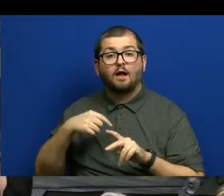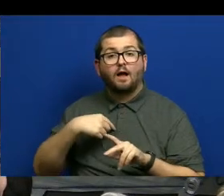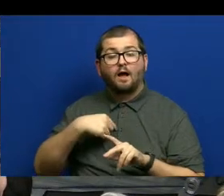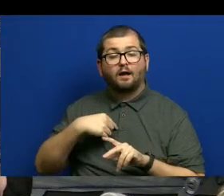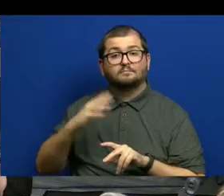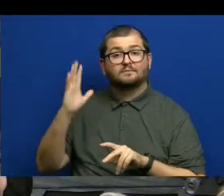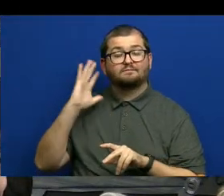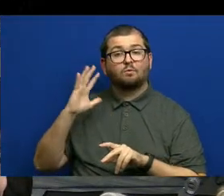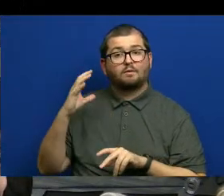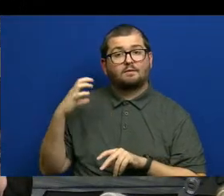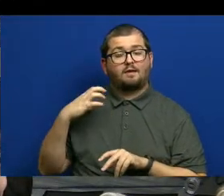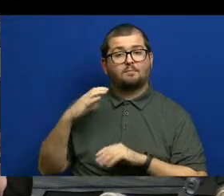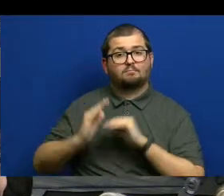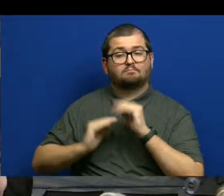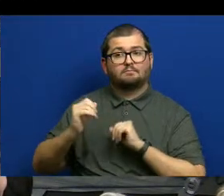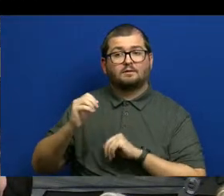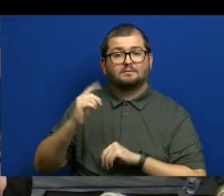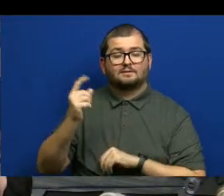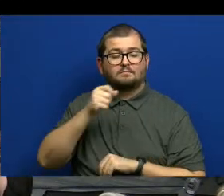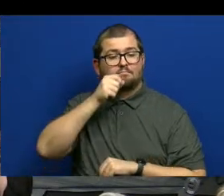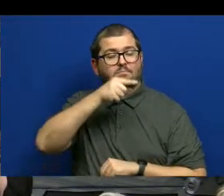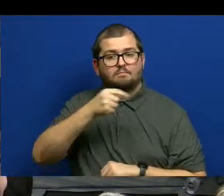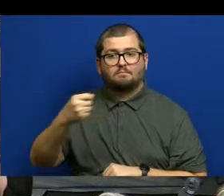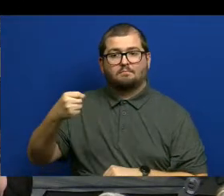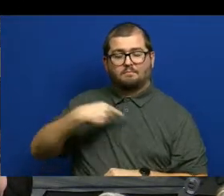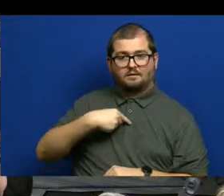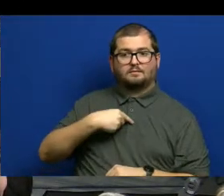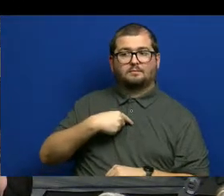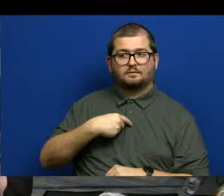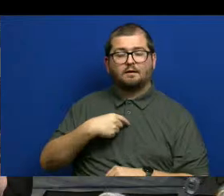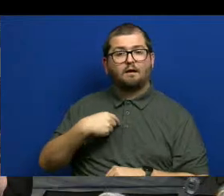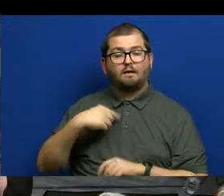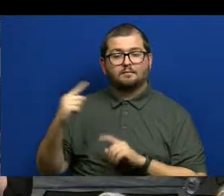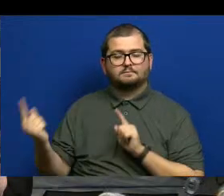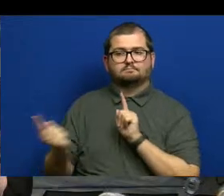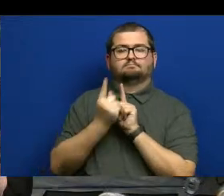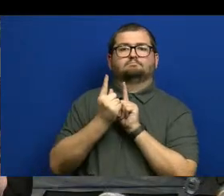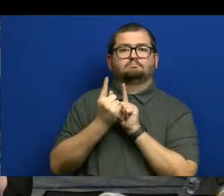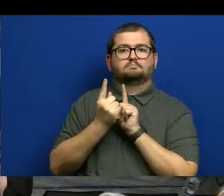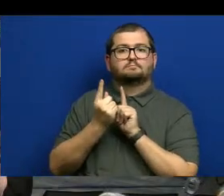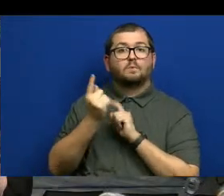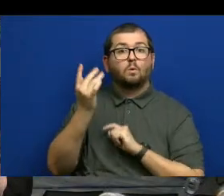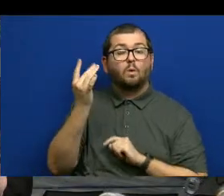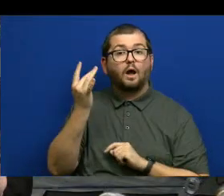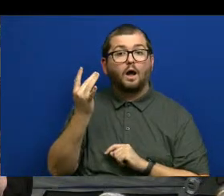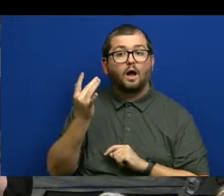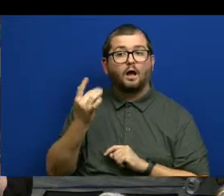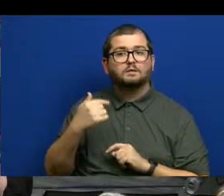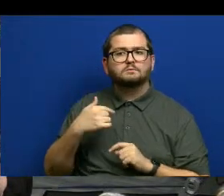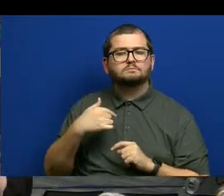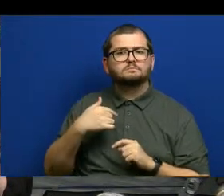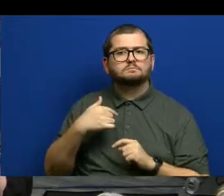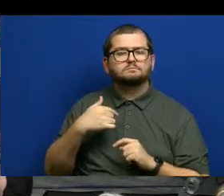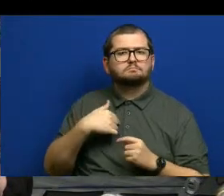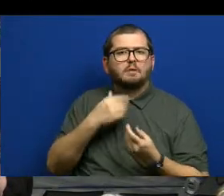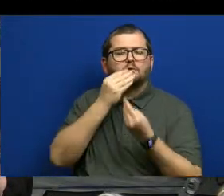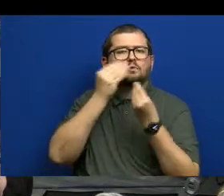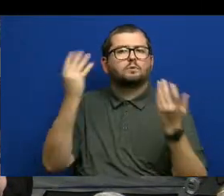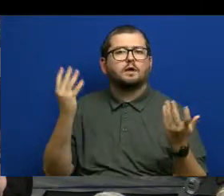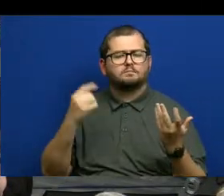at the Capitol. I have been confronted because I don't care. I will